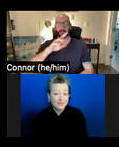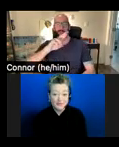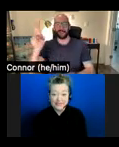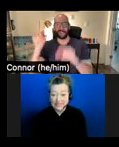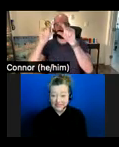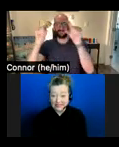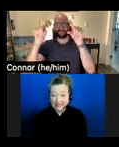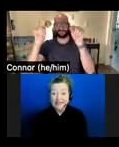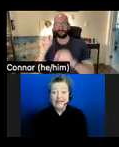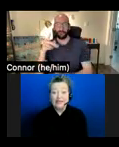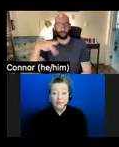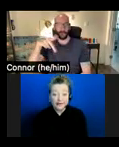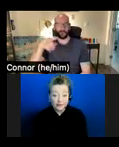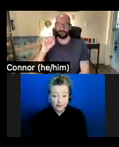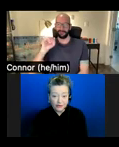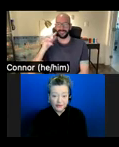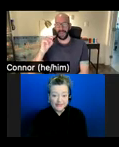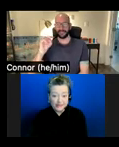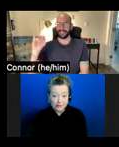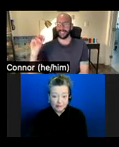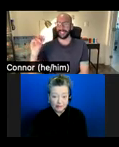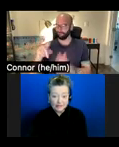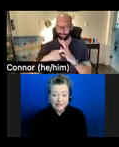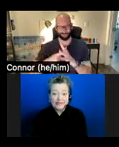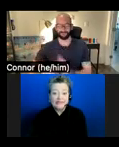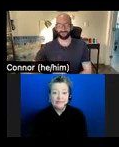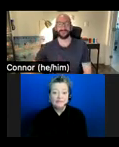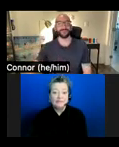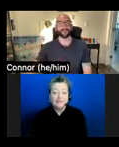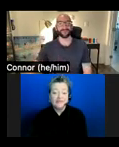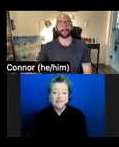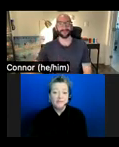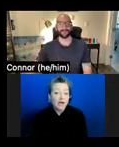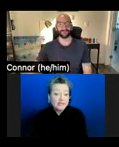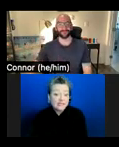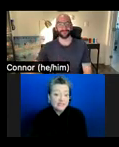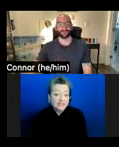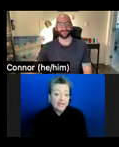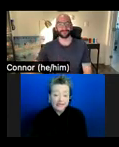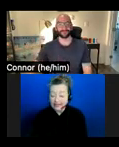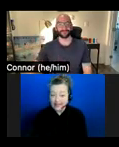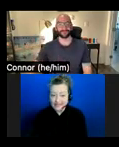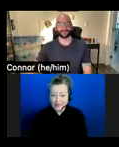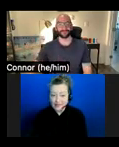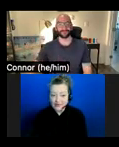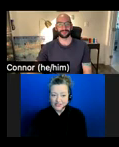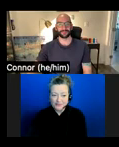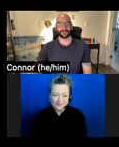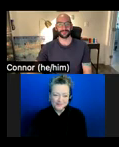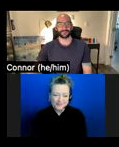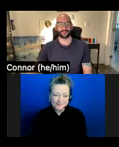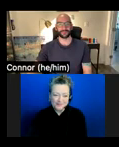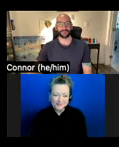first thing that we do is sign in. At the right-hand corner, you can see the purple box that says sign in, and that's what we're going